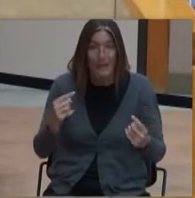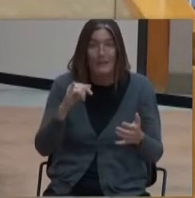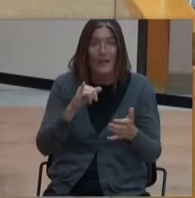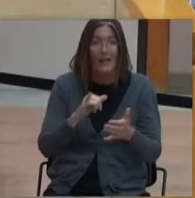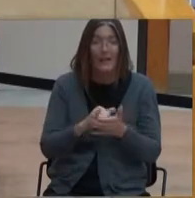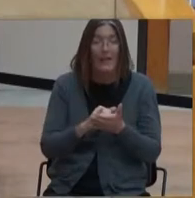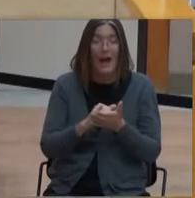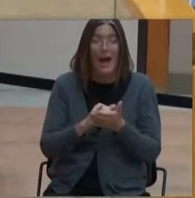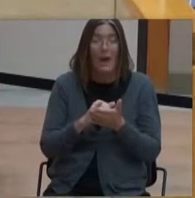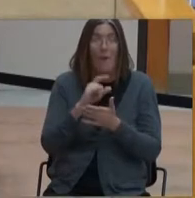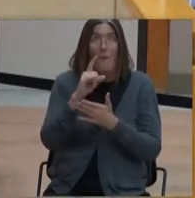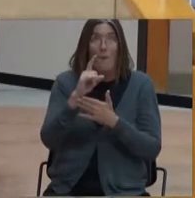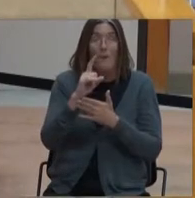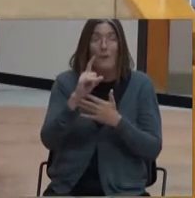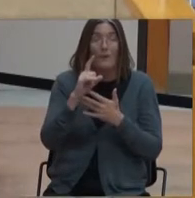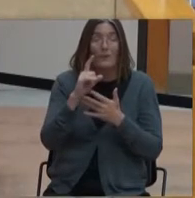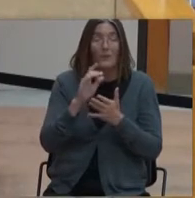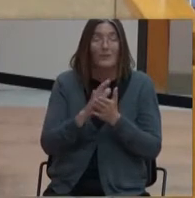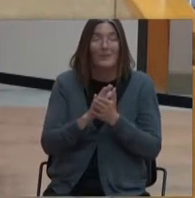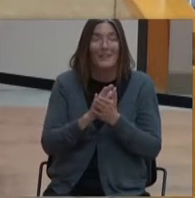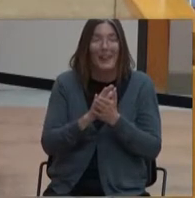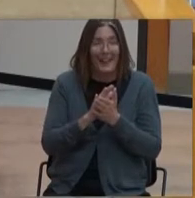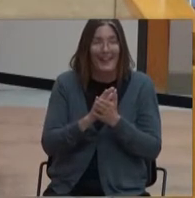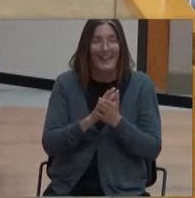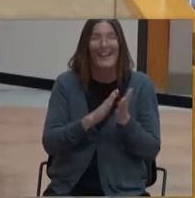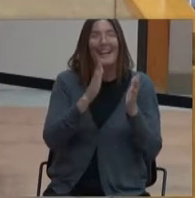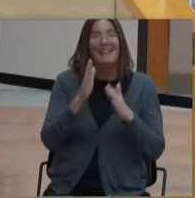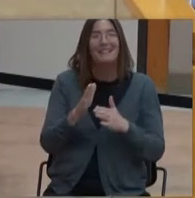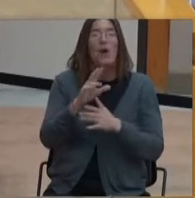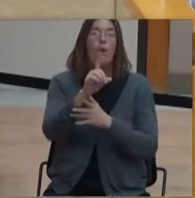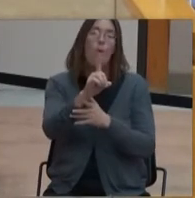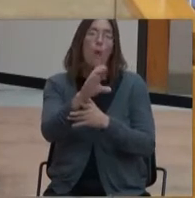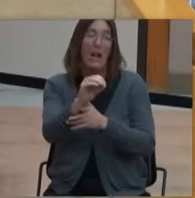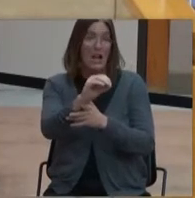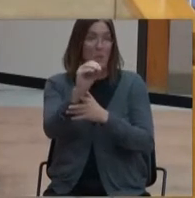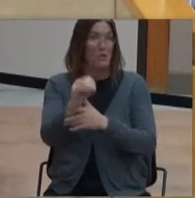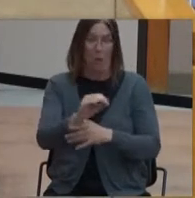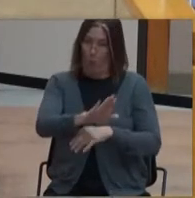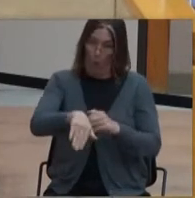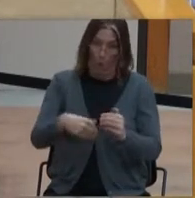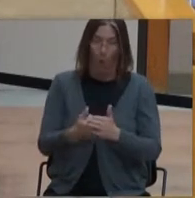IB graduates were accepted and